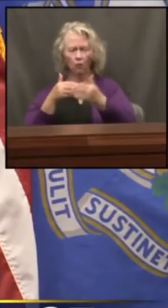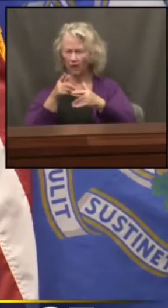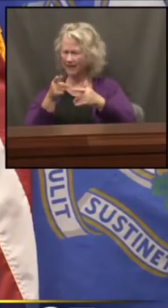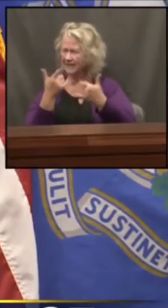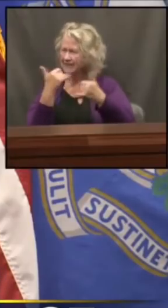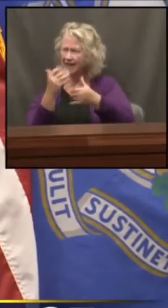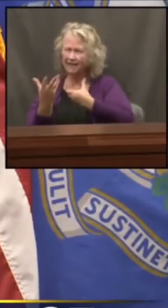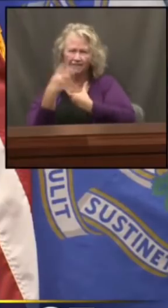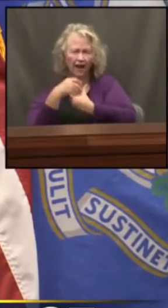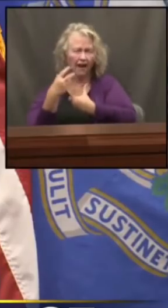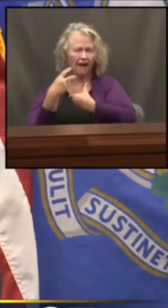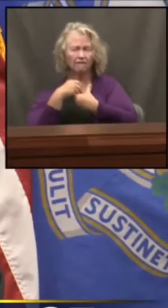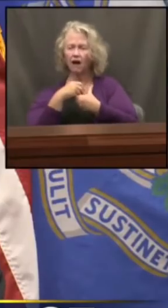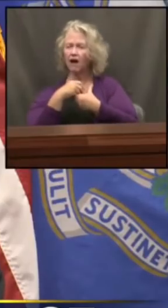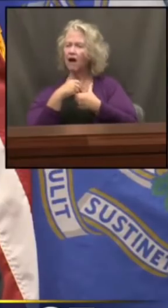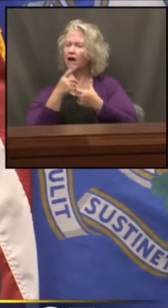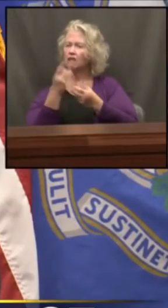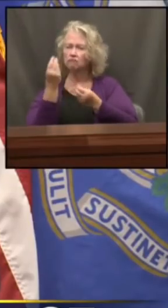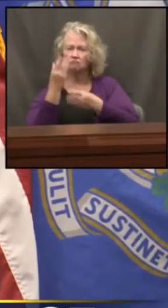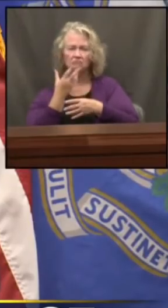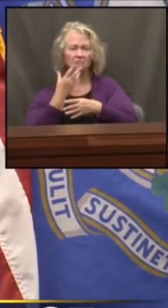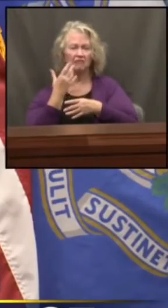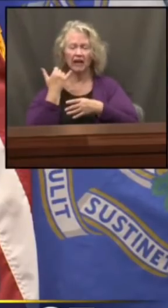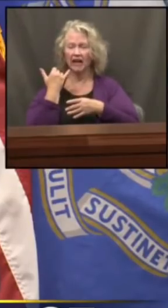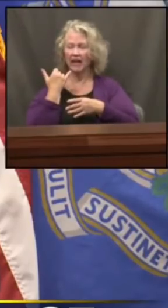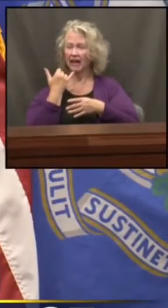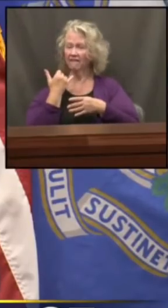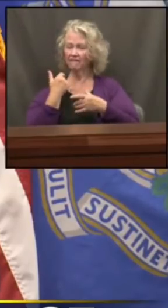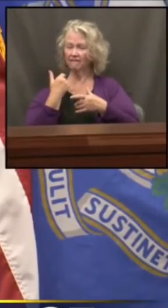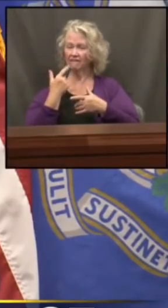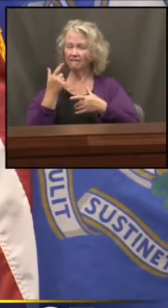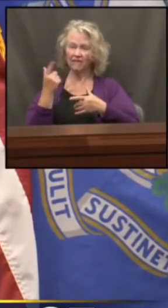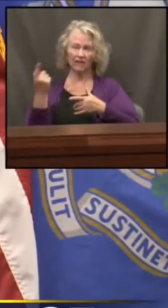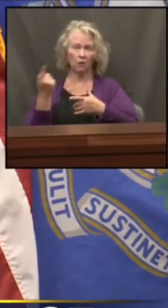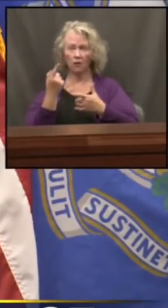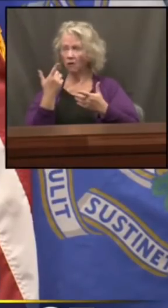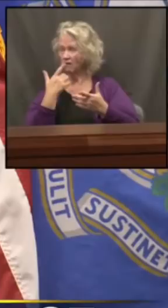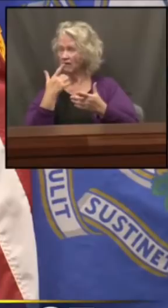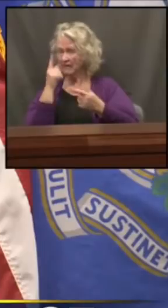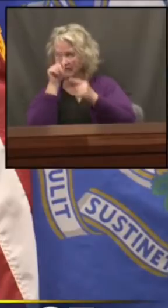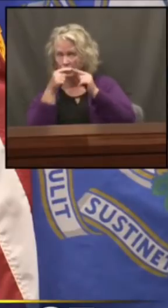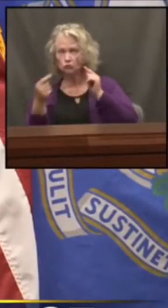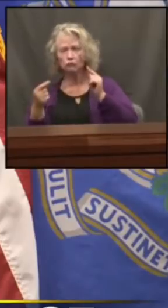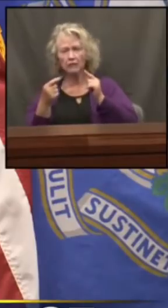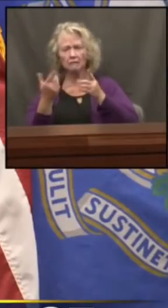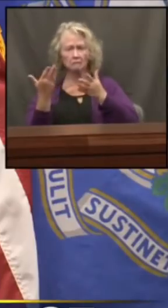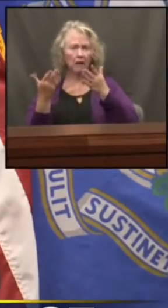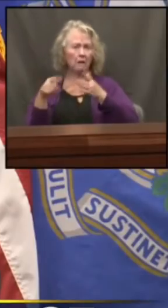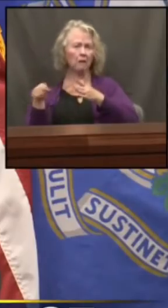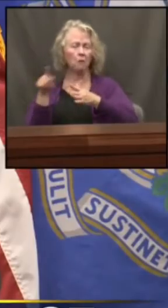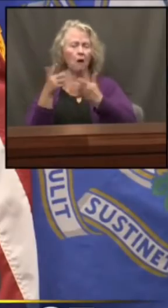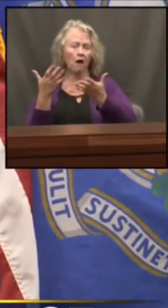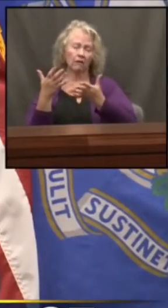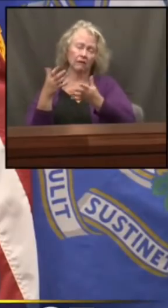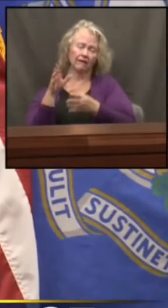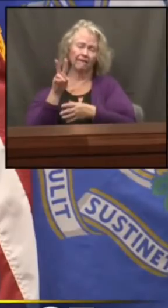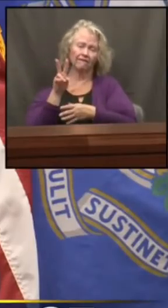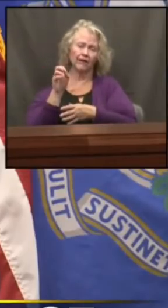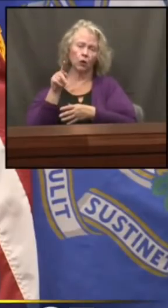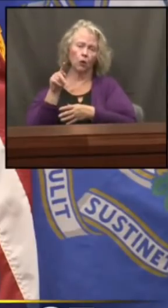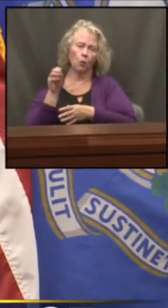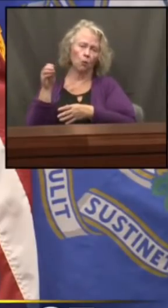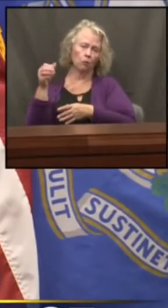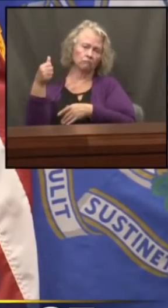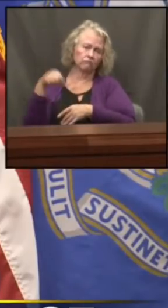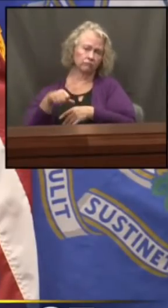have a chance to weigh in and veto or opine on anything we do. And I hope that a vast majority on both sides of the aisle